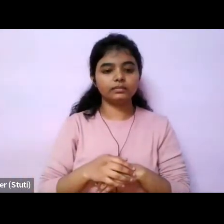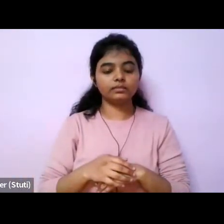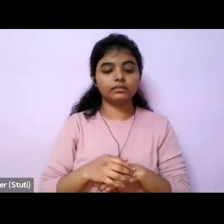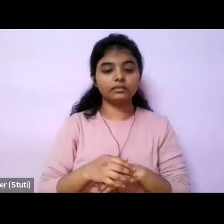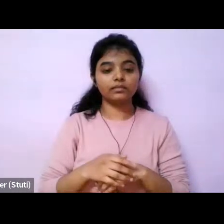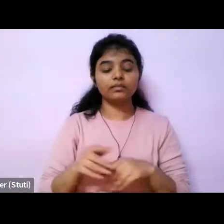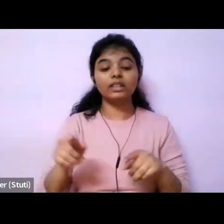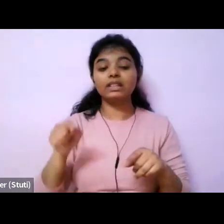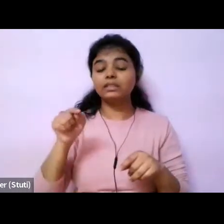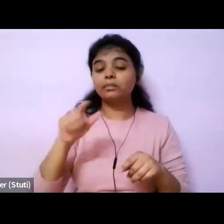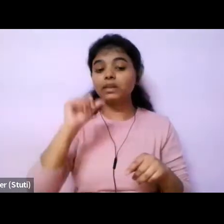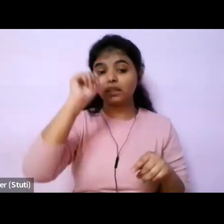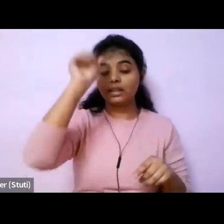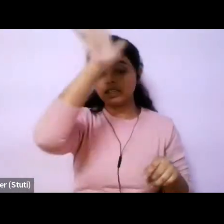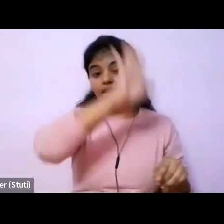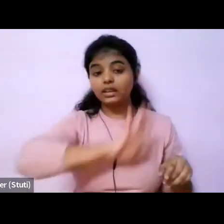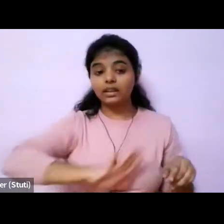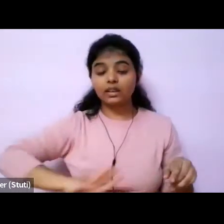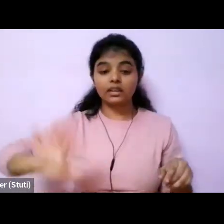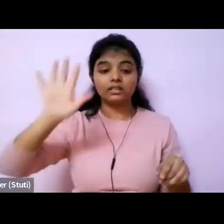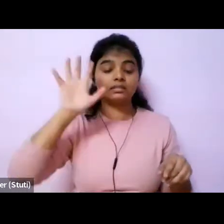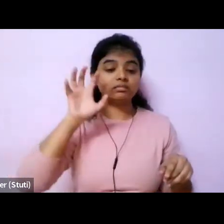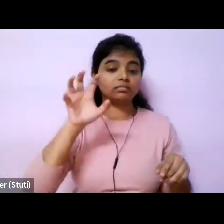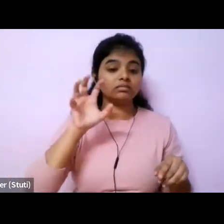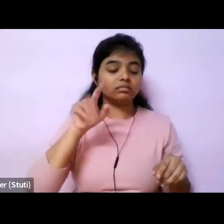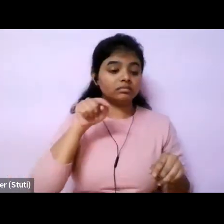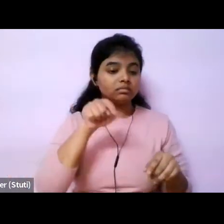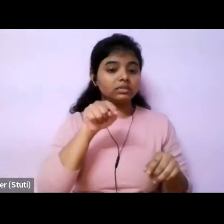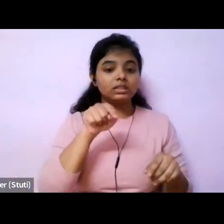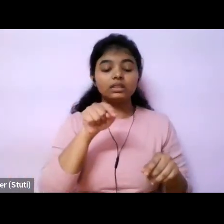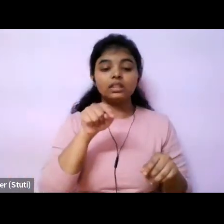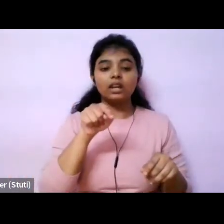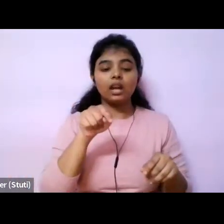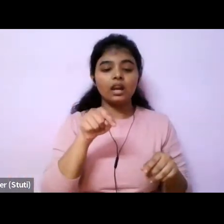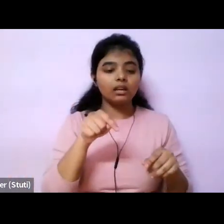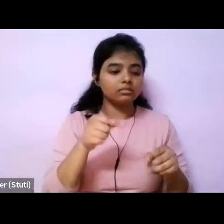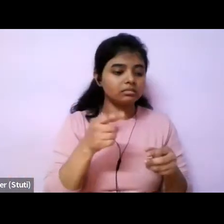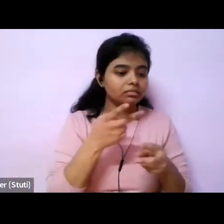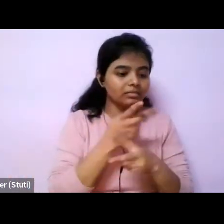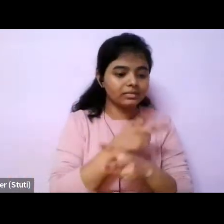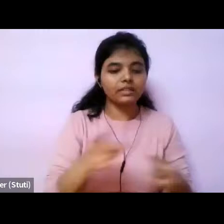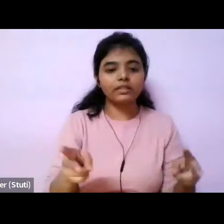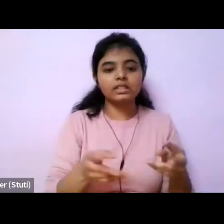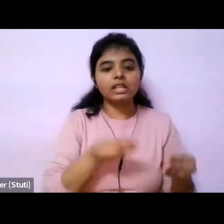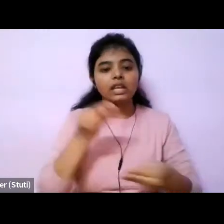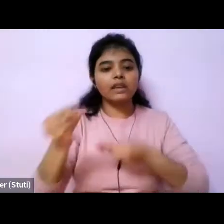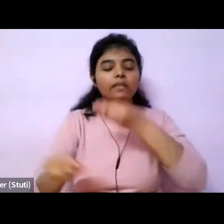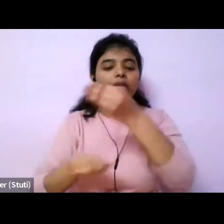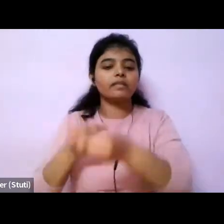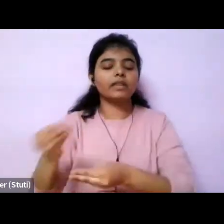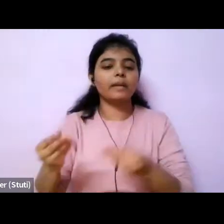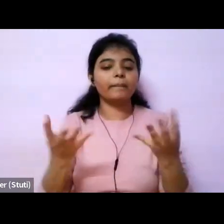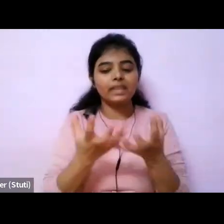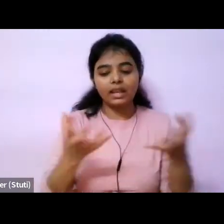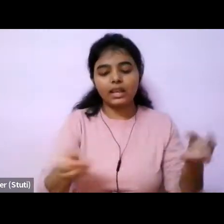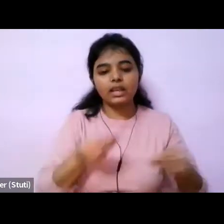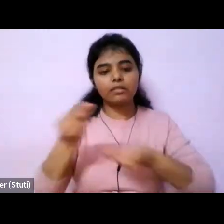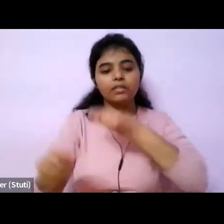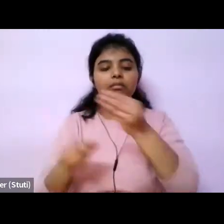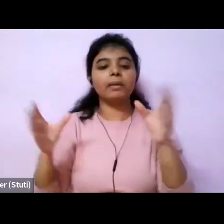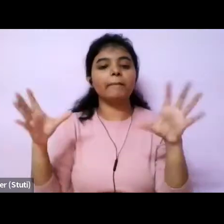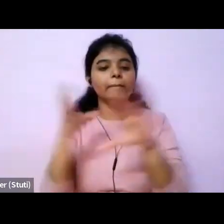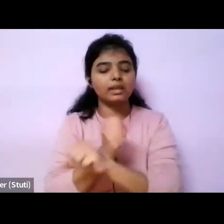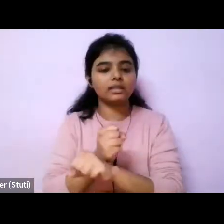country-city divide between the availability of resources. So you see that I talked about how the